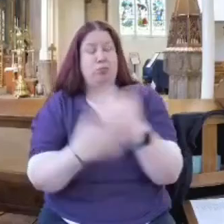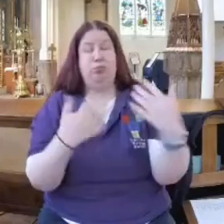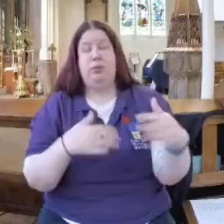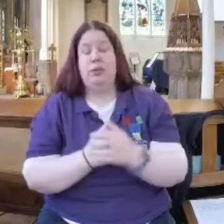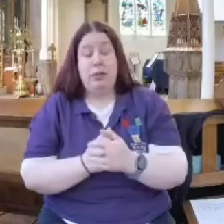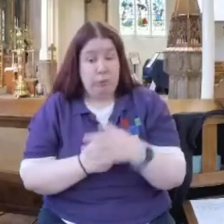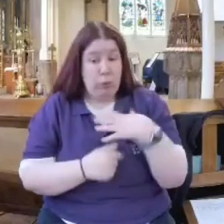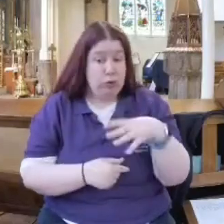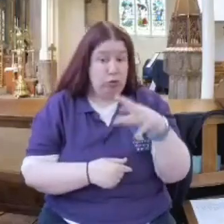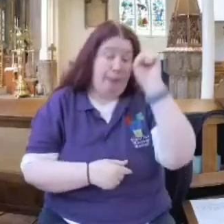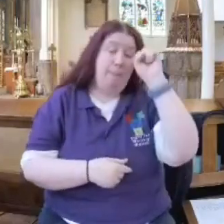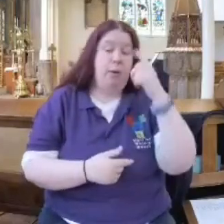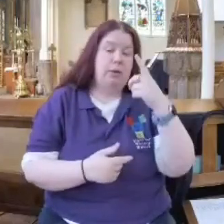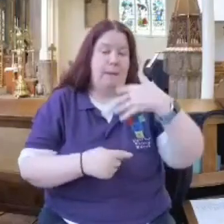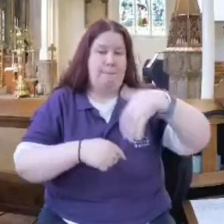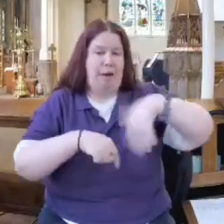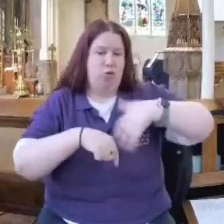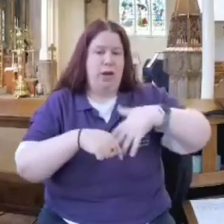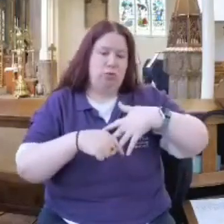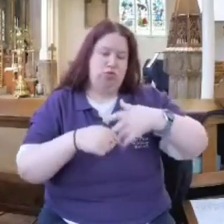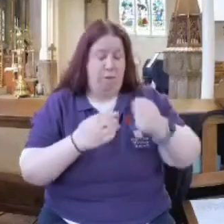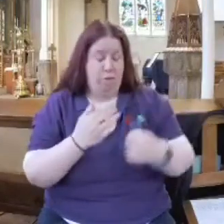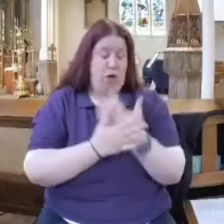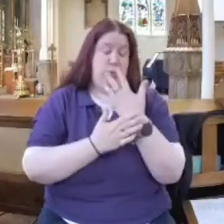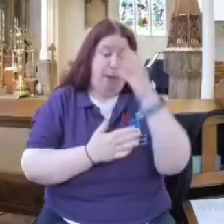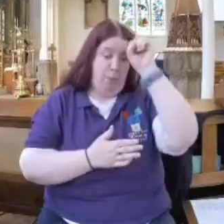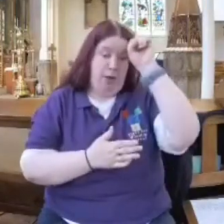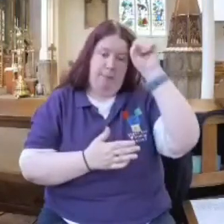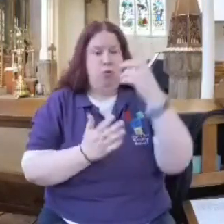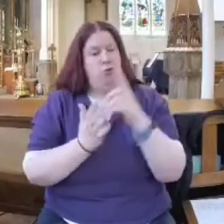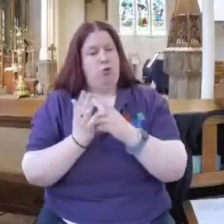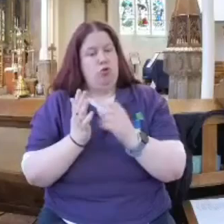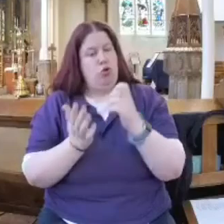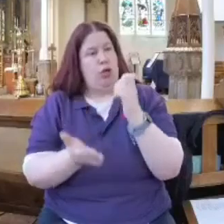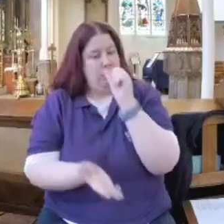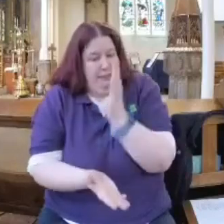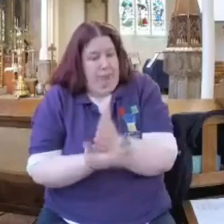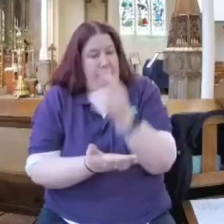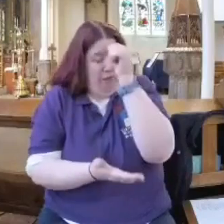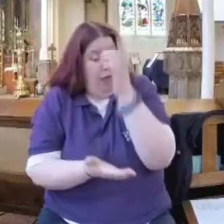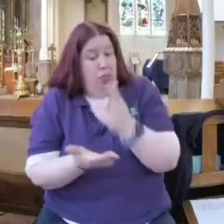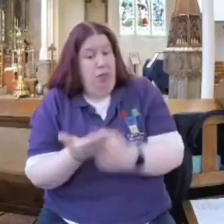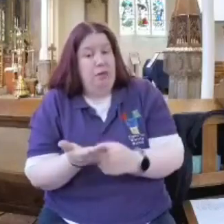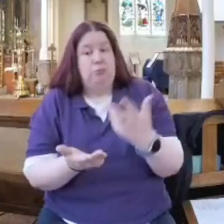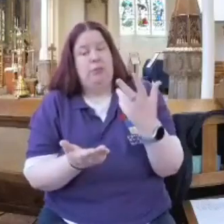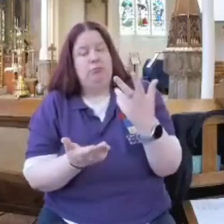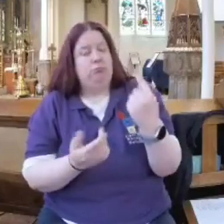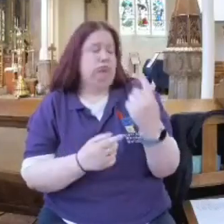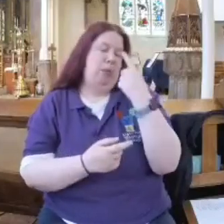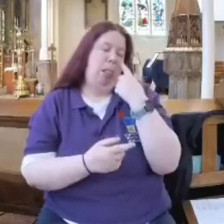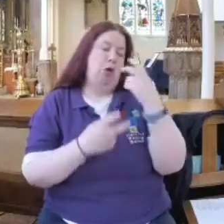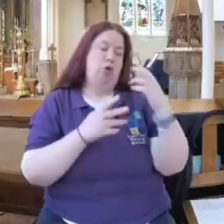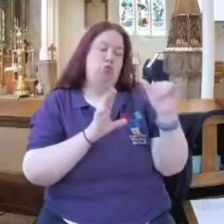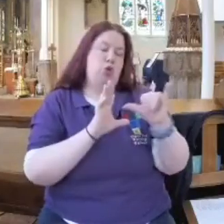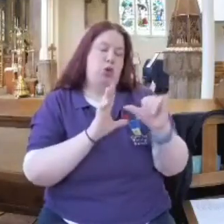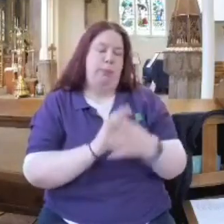background of the Creed, you can listen again through the YouTube channel. And of course it's topical in some